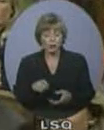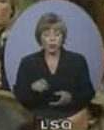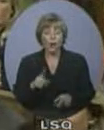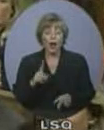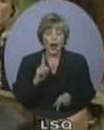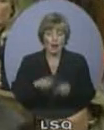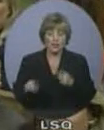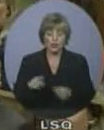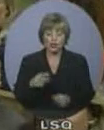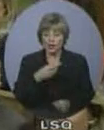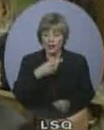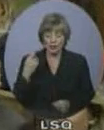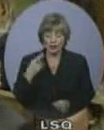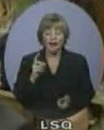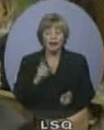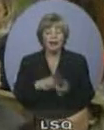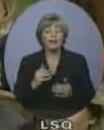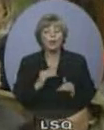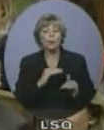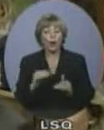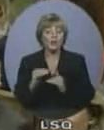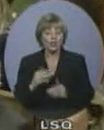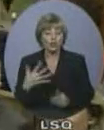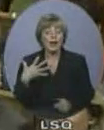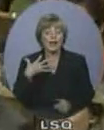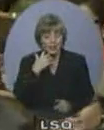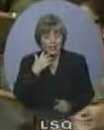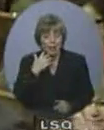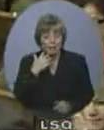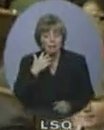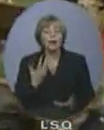there's only one party and one government you can trust, and it's this Conservative government.